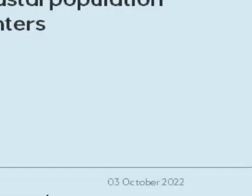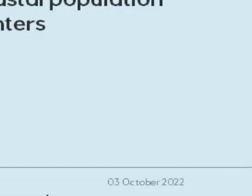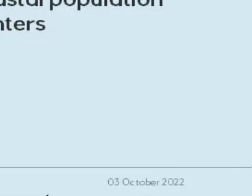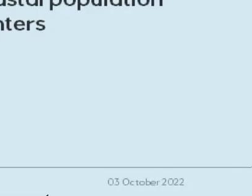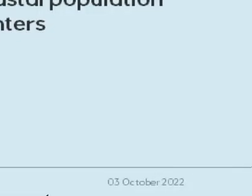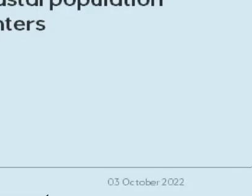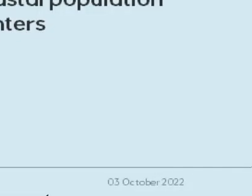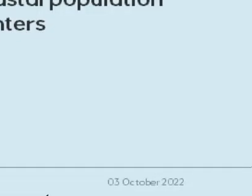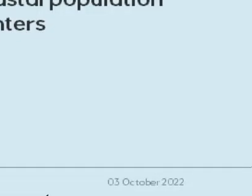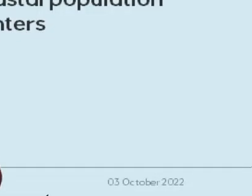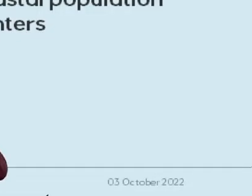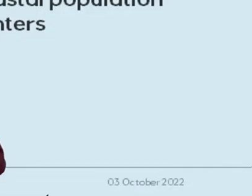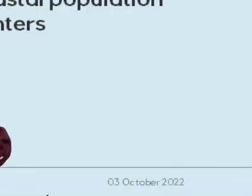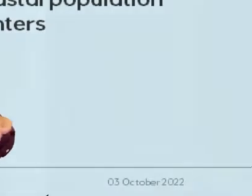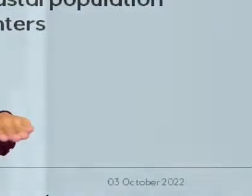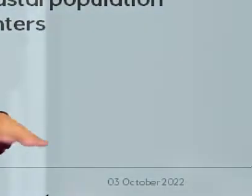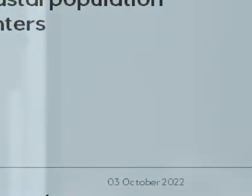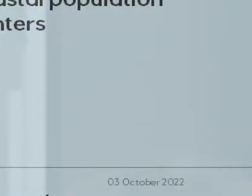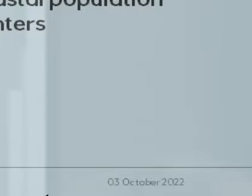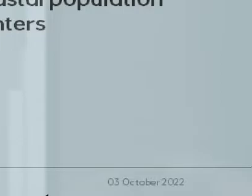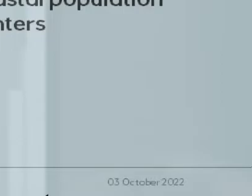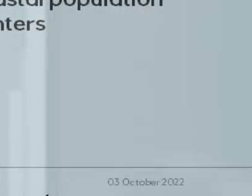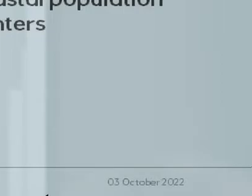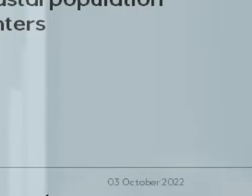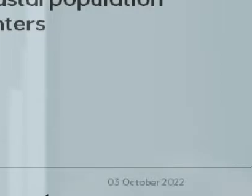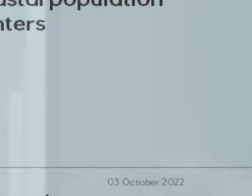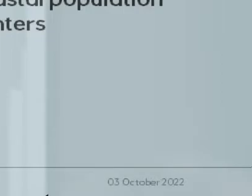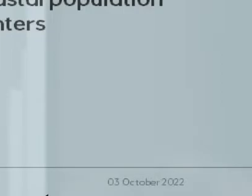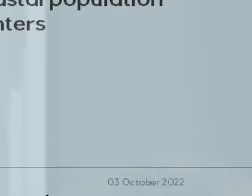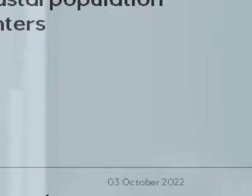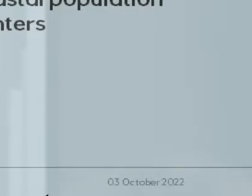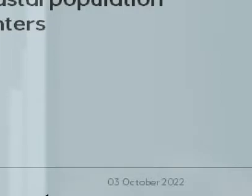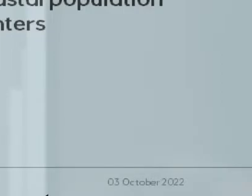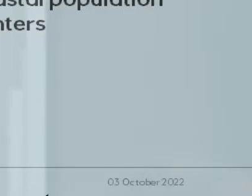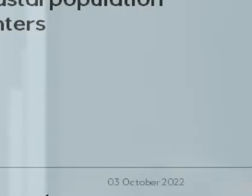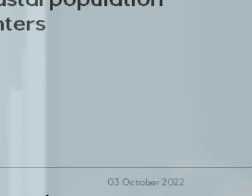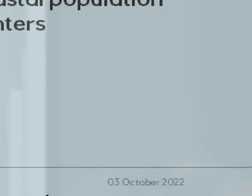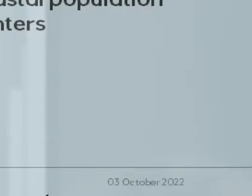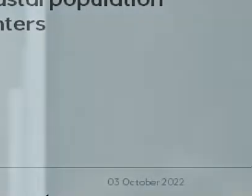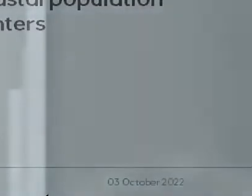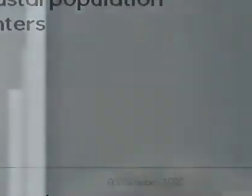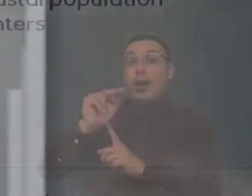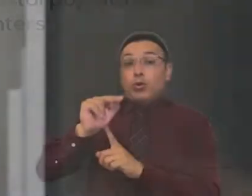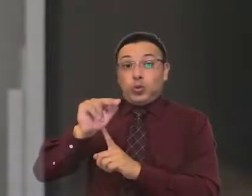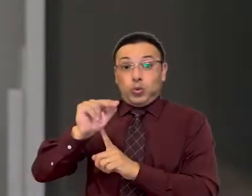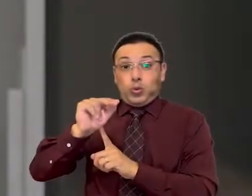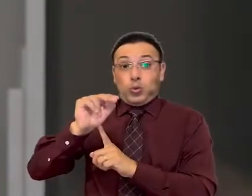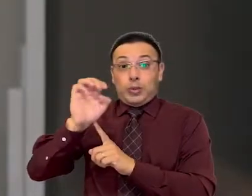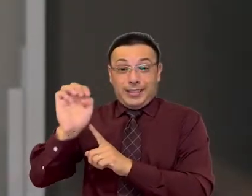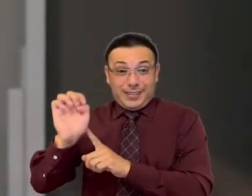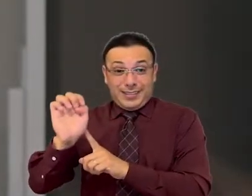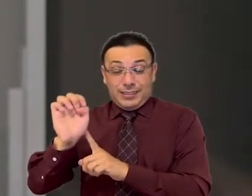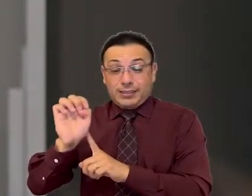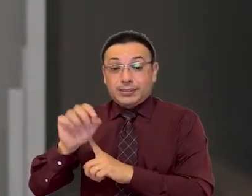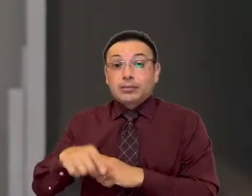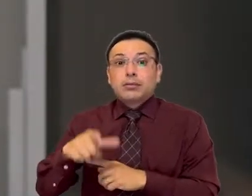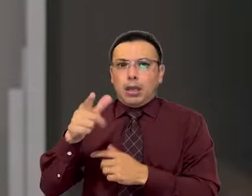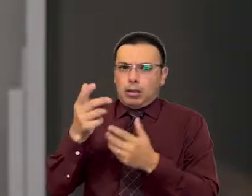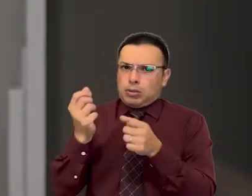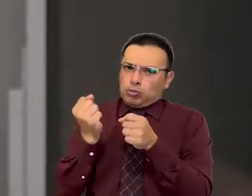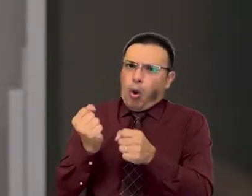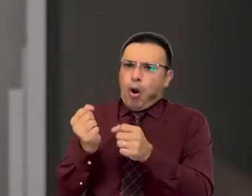it does onshore. And the waters off of Long Island in New England have some of the world's best offshore wind